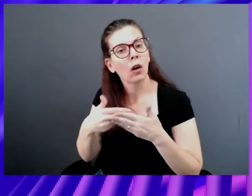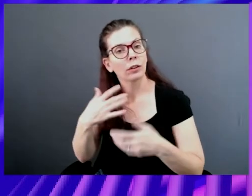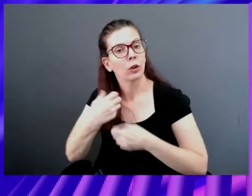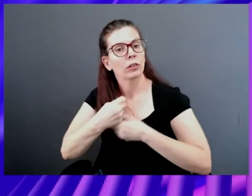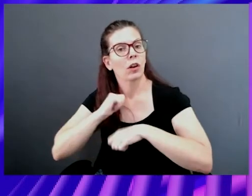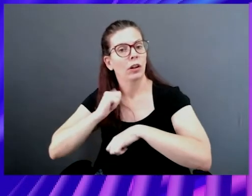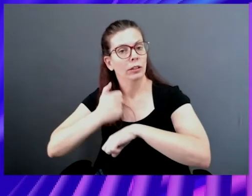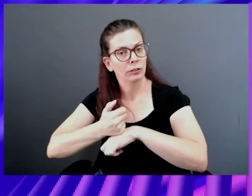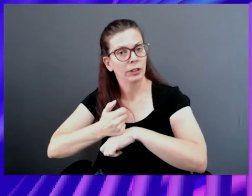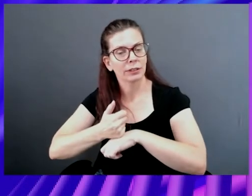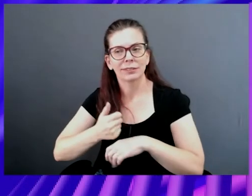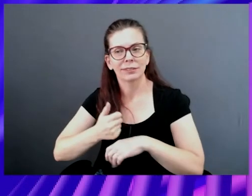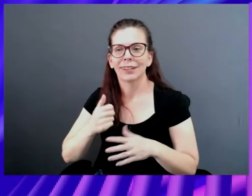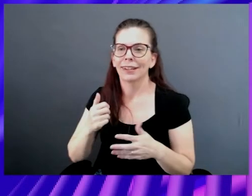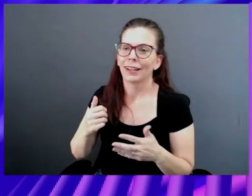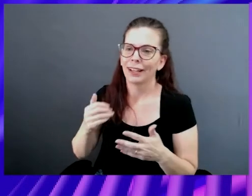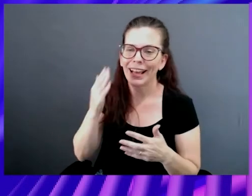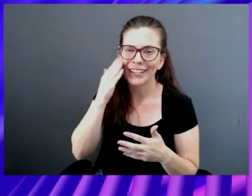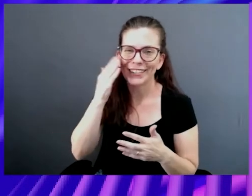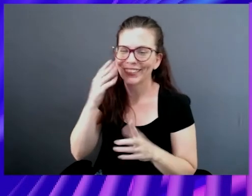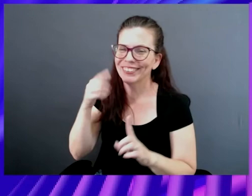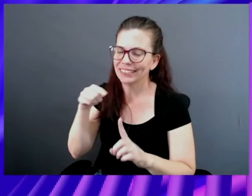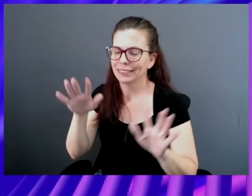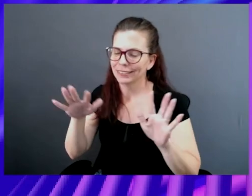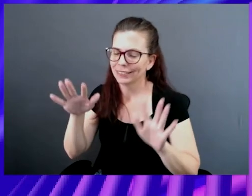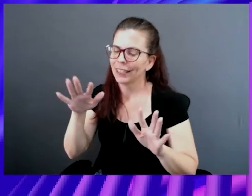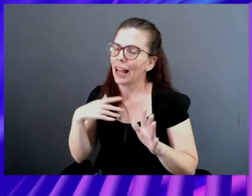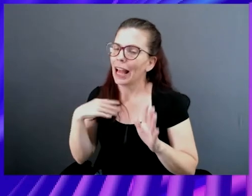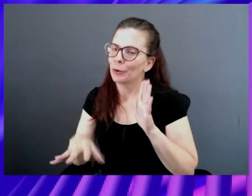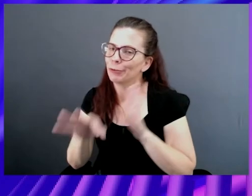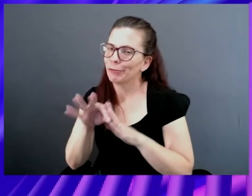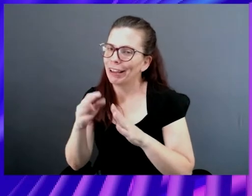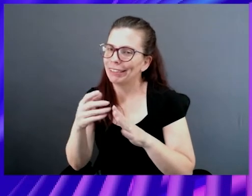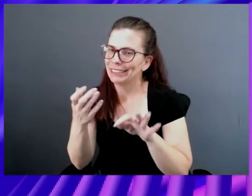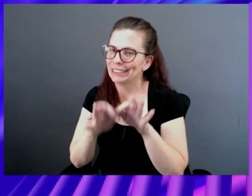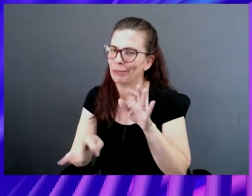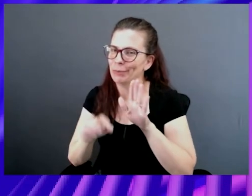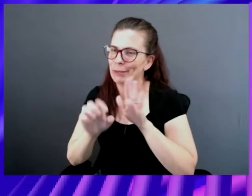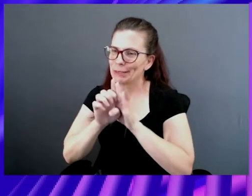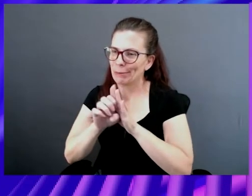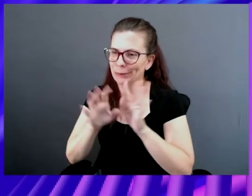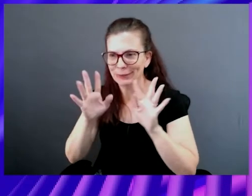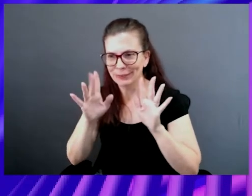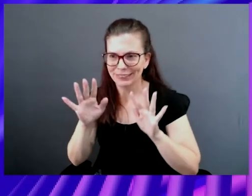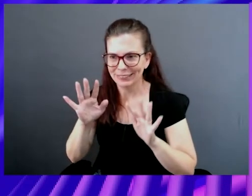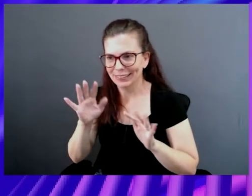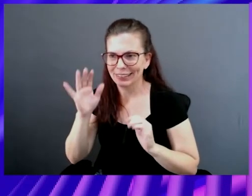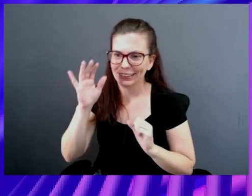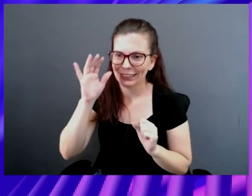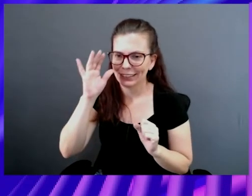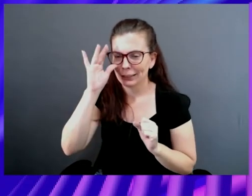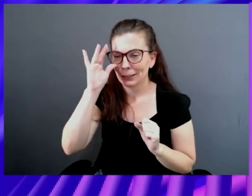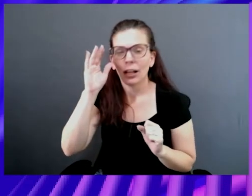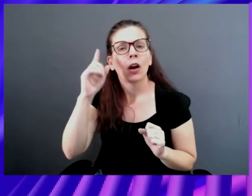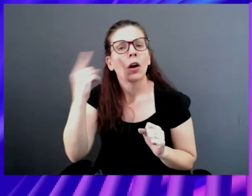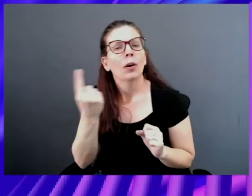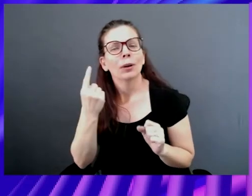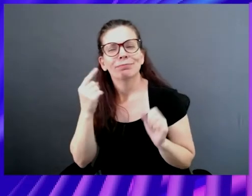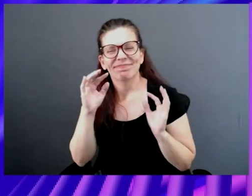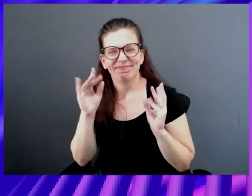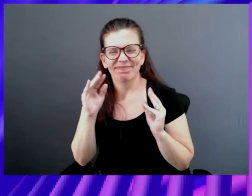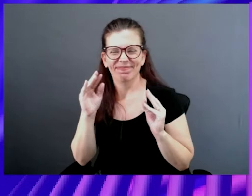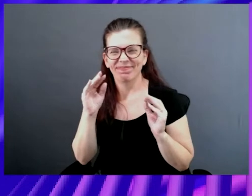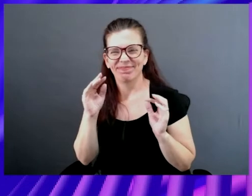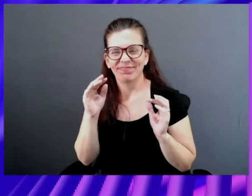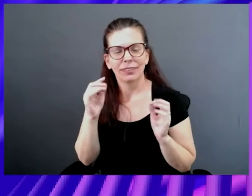I know this is you create, I'm going to find a simpler example here. You always, I